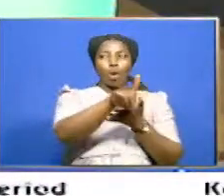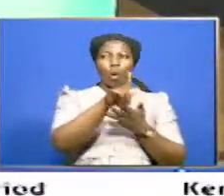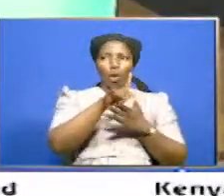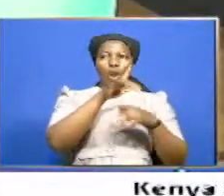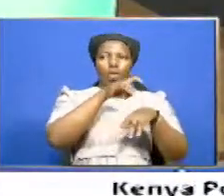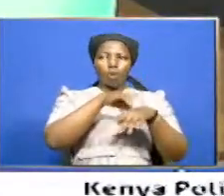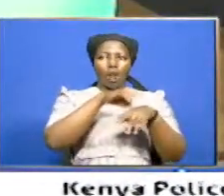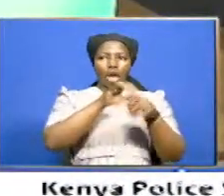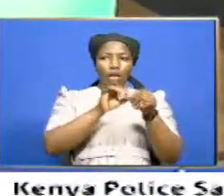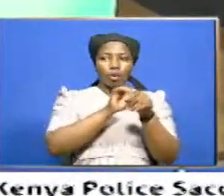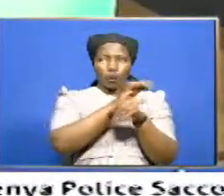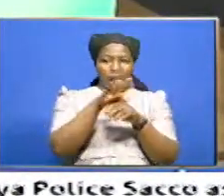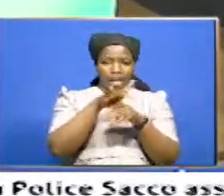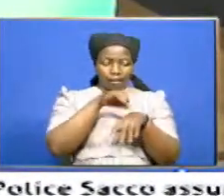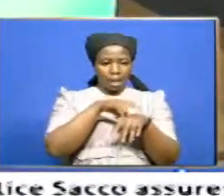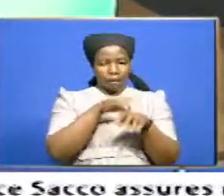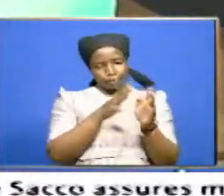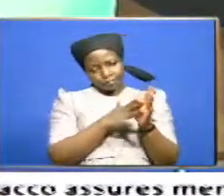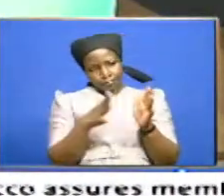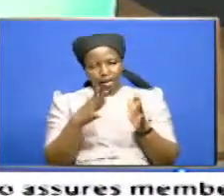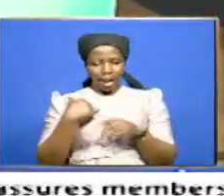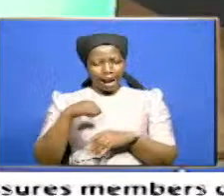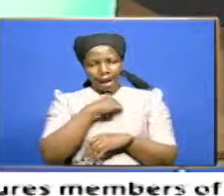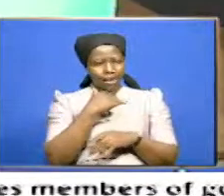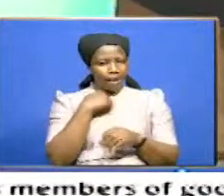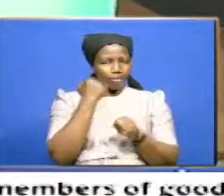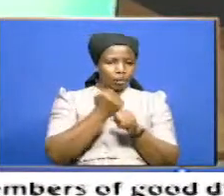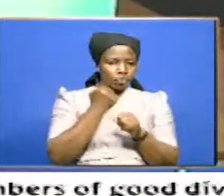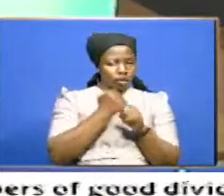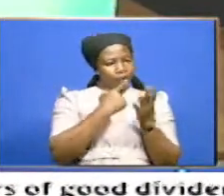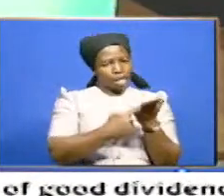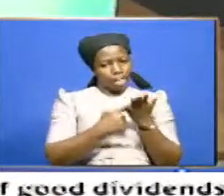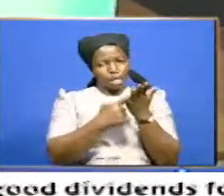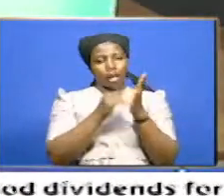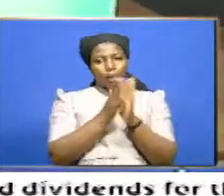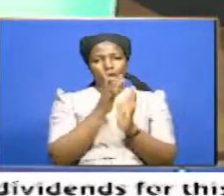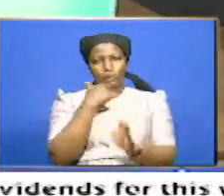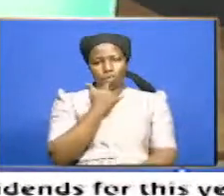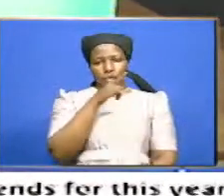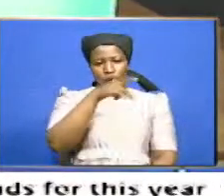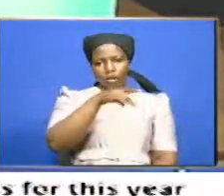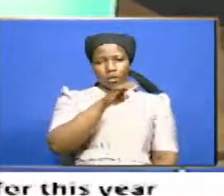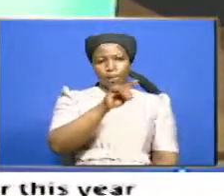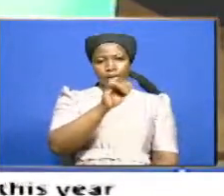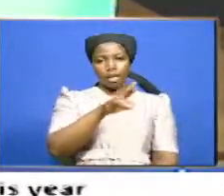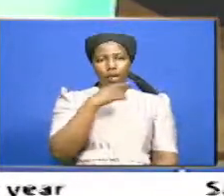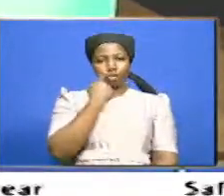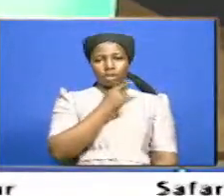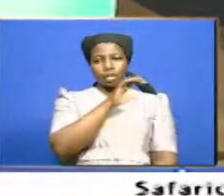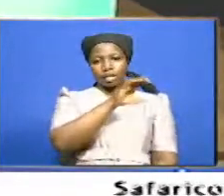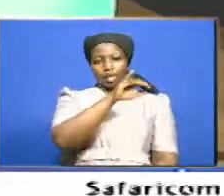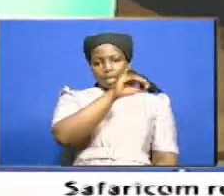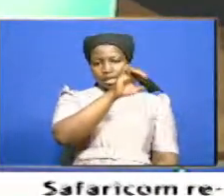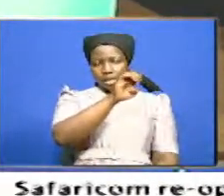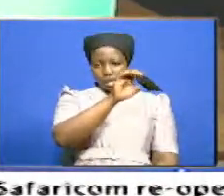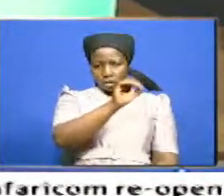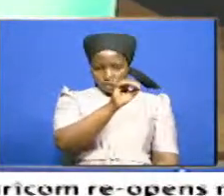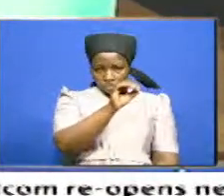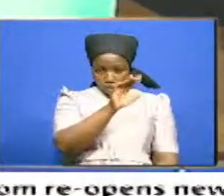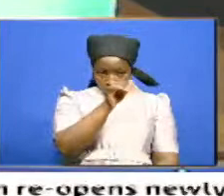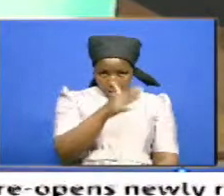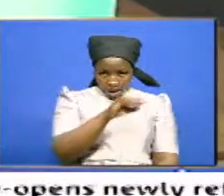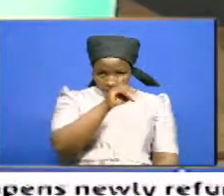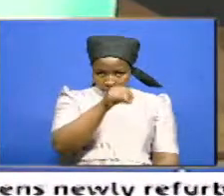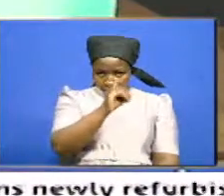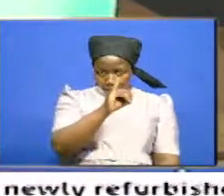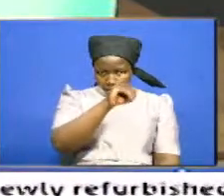the COVID-19 scourge. We've been having this discussion with Peter Macharia, the CEO of Jijenge Credit